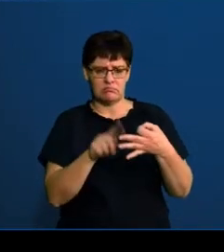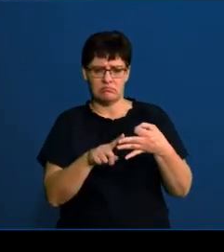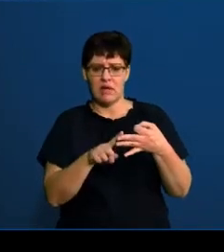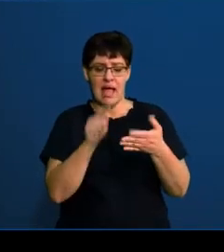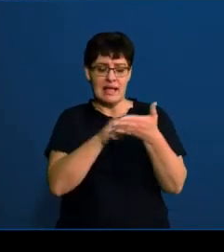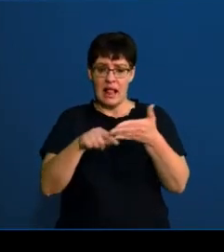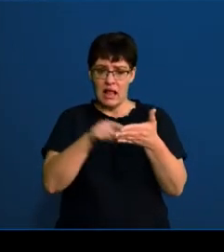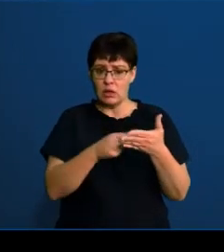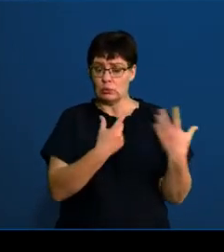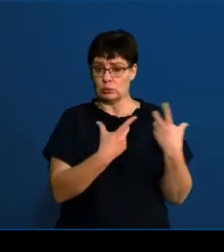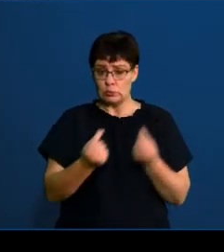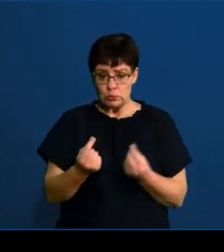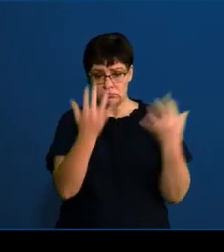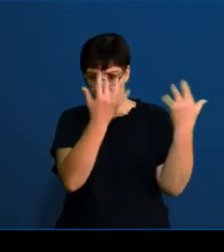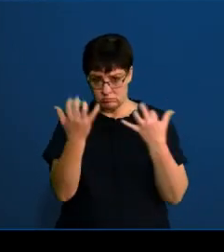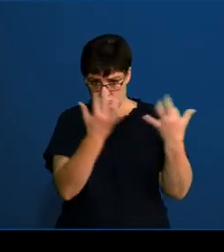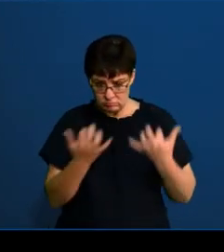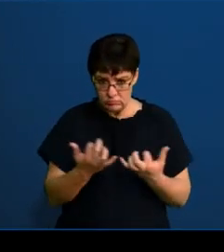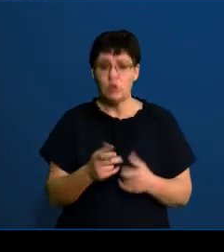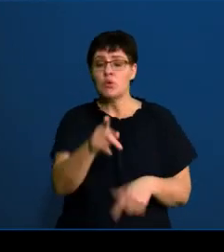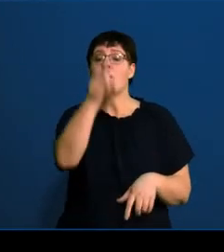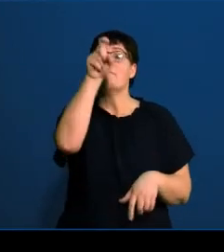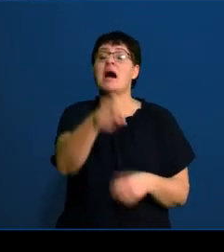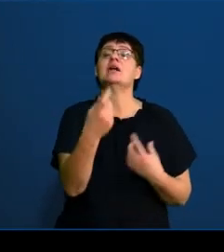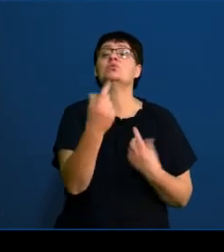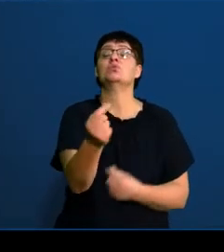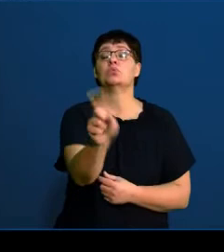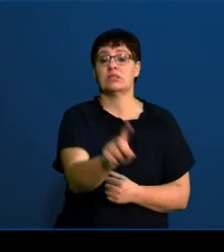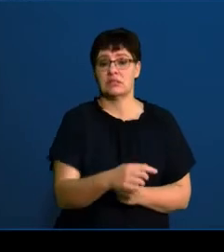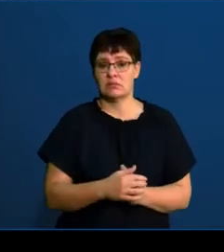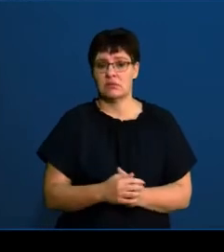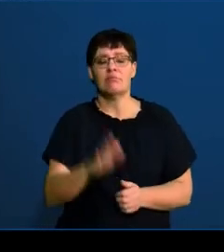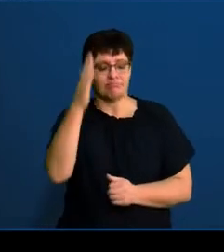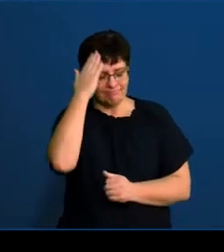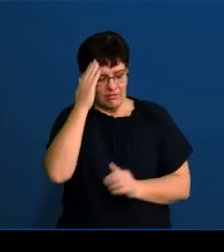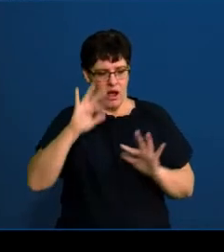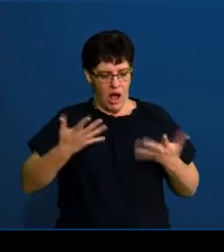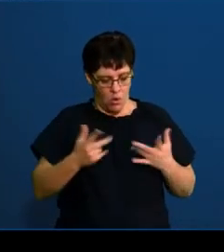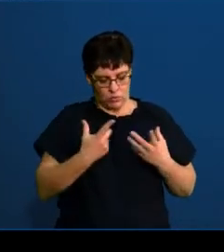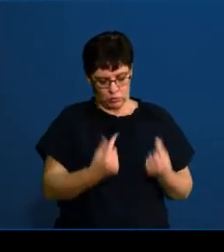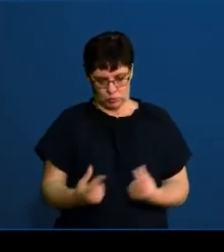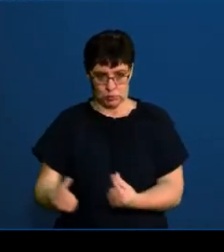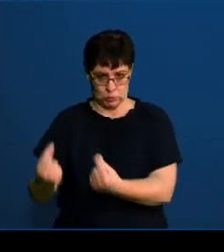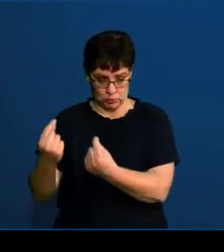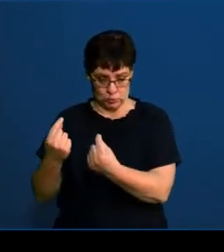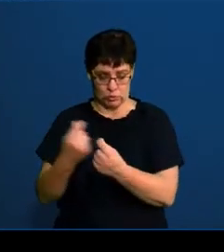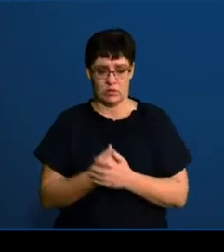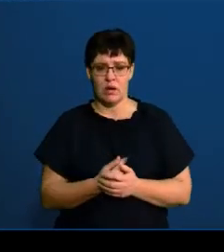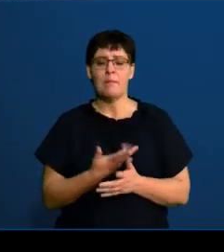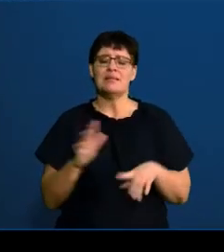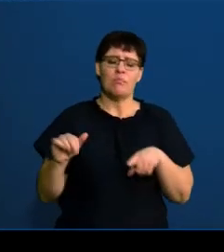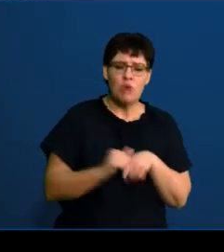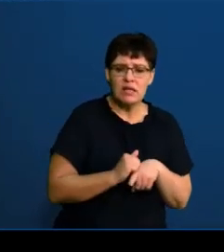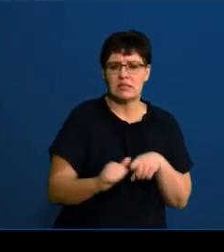perform different types of calculations, you need to know how to do that. You need to practice and